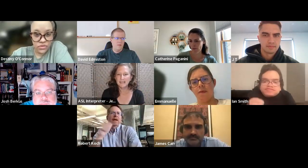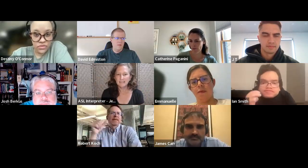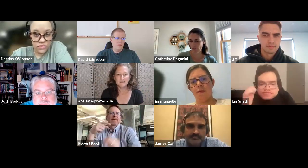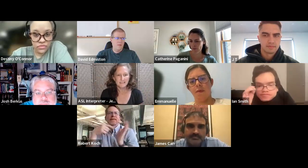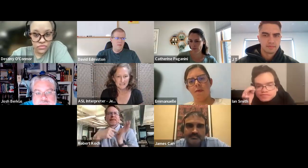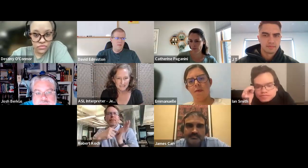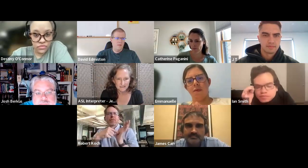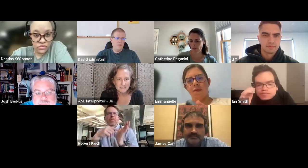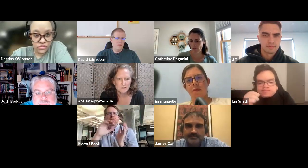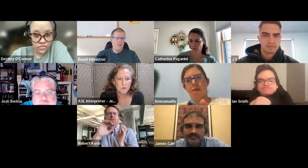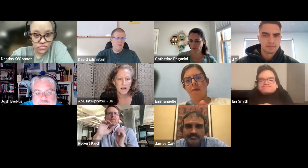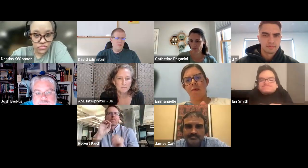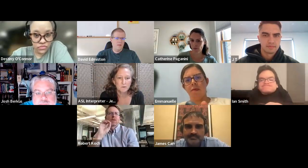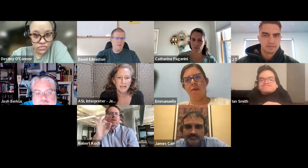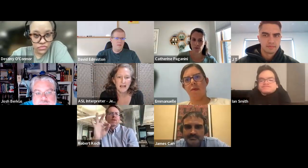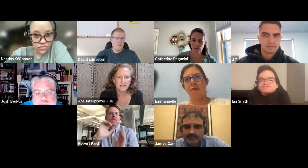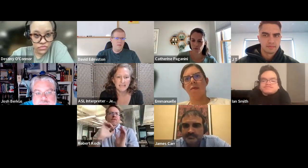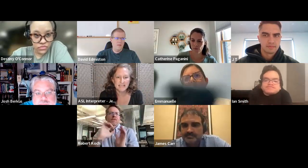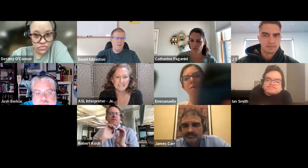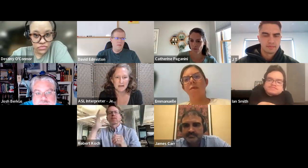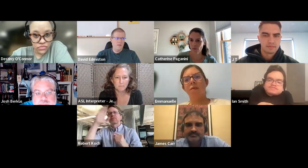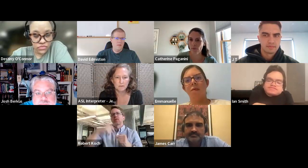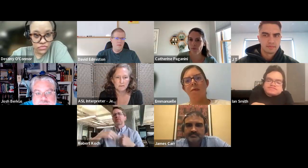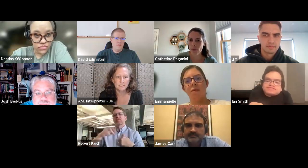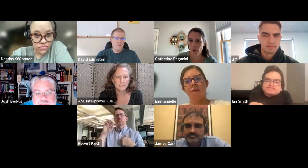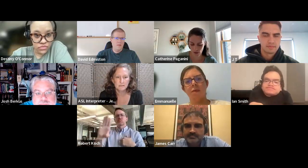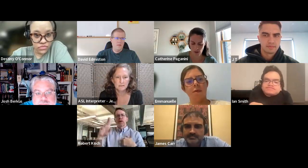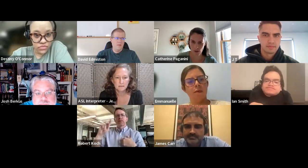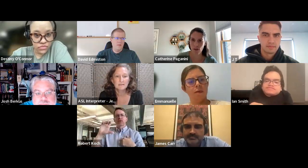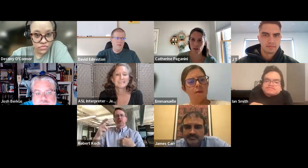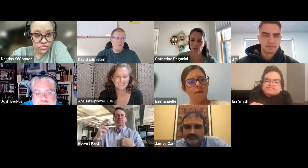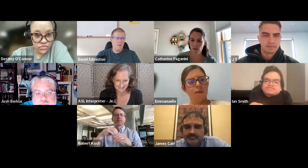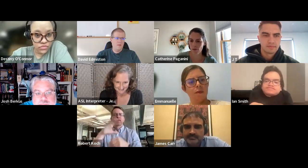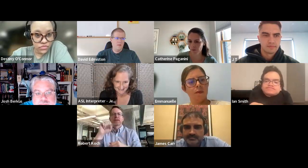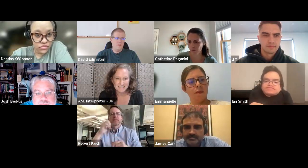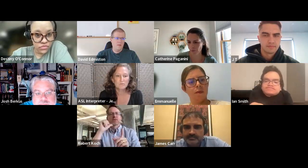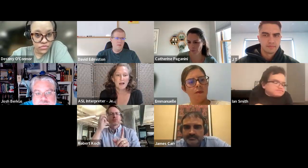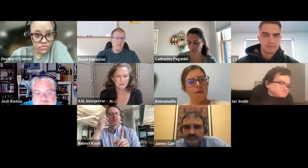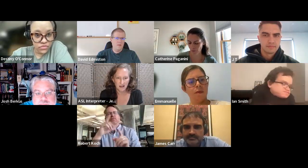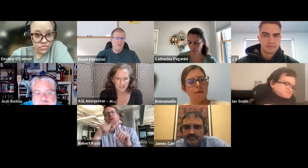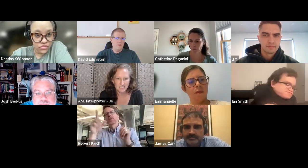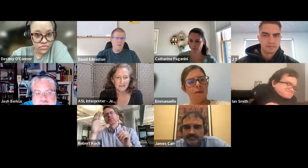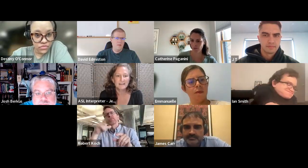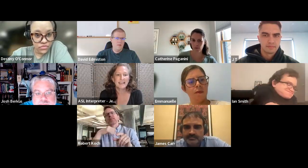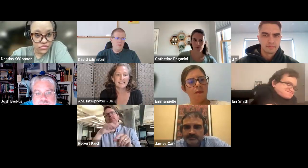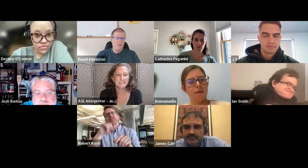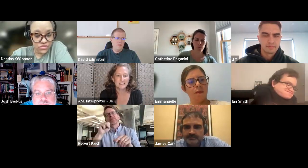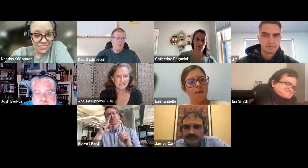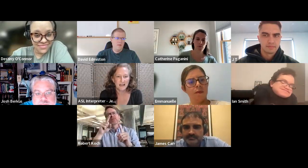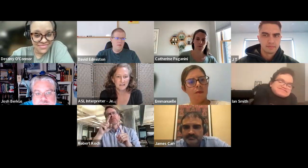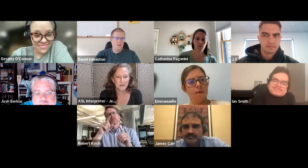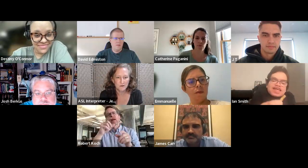Great, thank you, says Ian. This is Rob. Do we have any examples? This is Rob Koch here, in